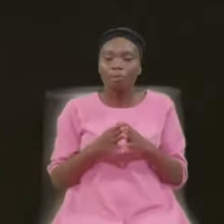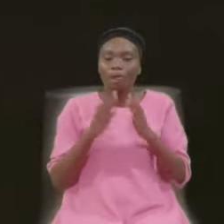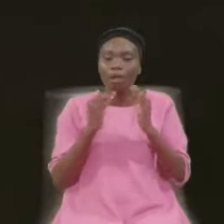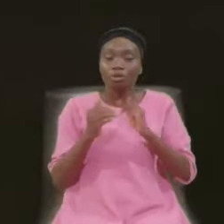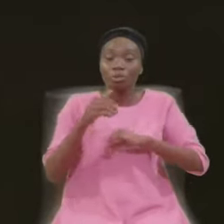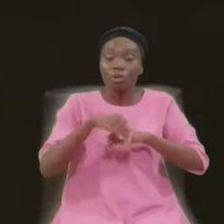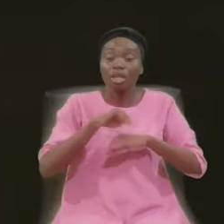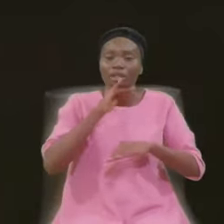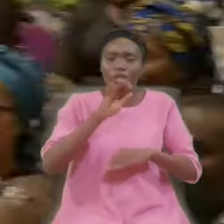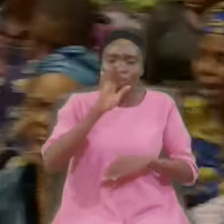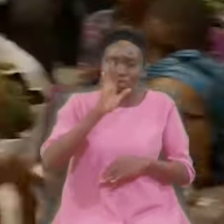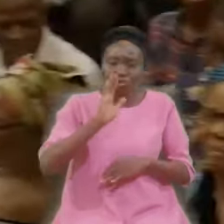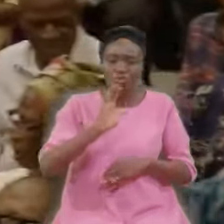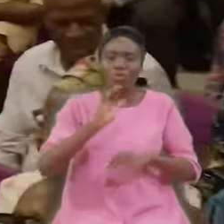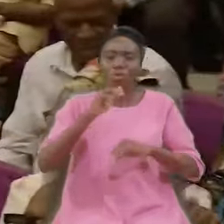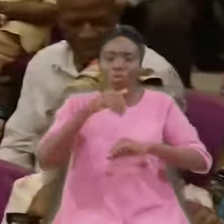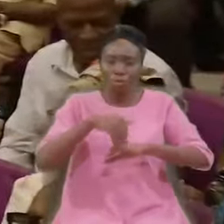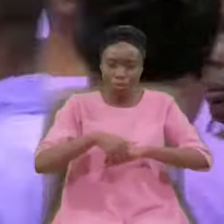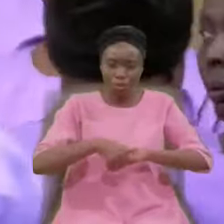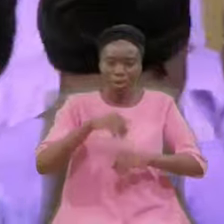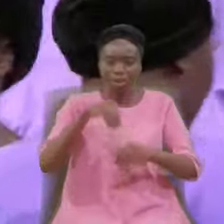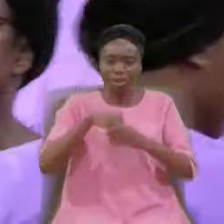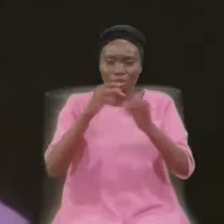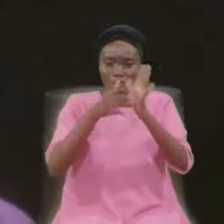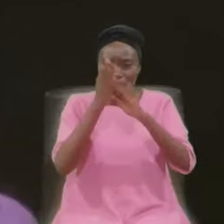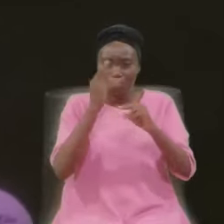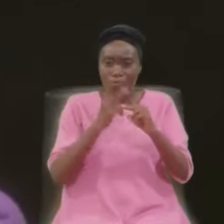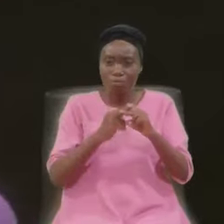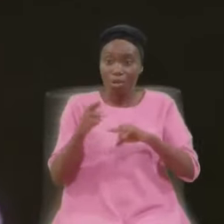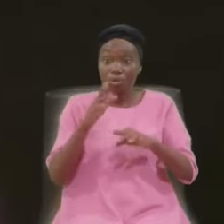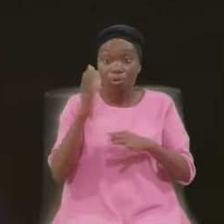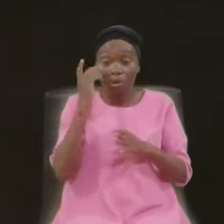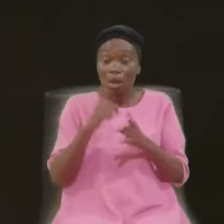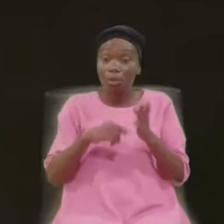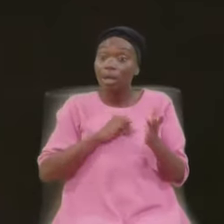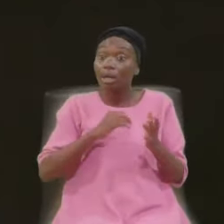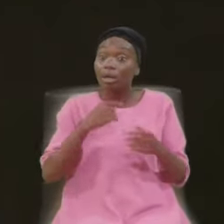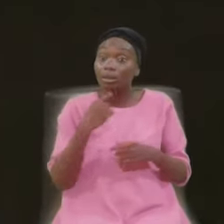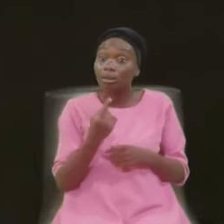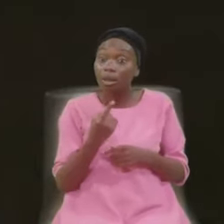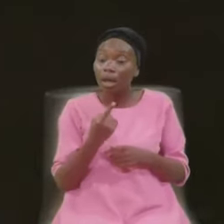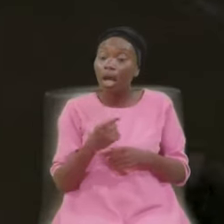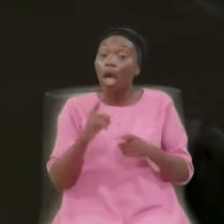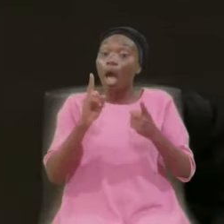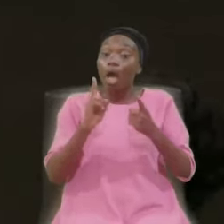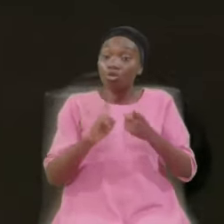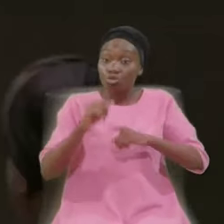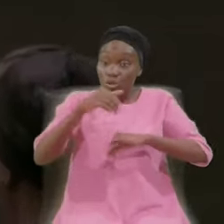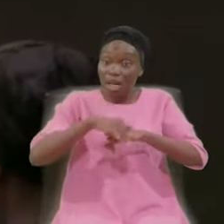Tonight is your night. Did you hear what I said? What did I say?